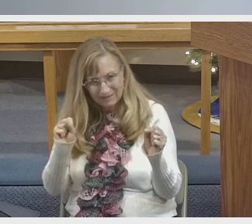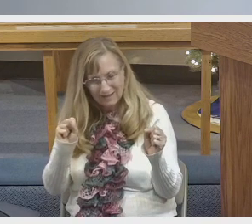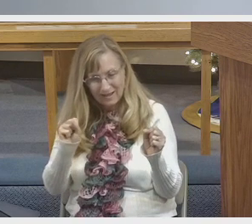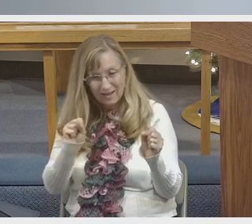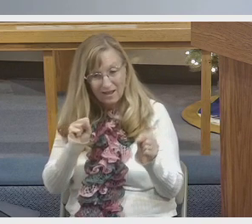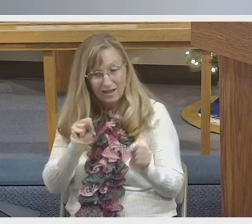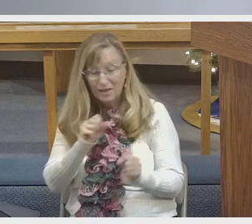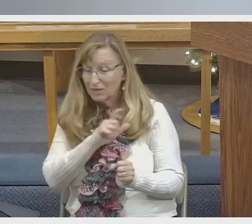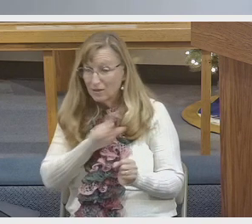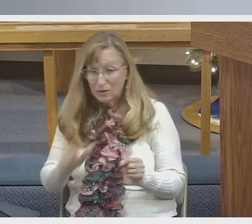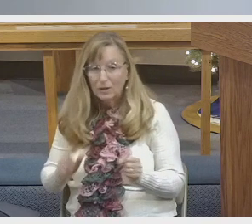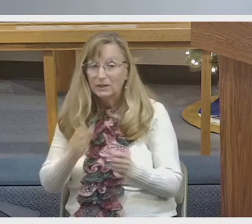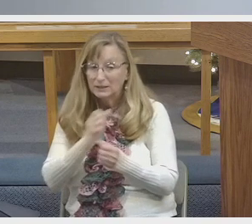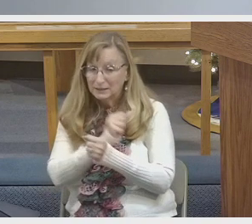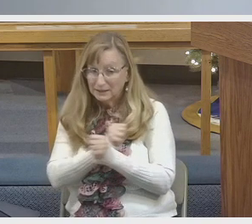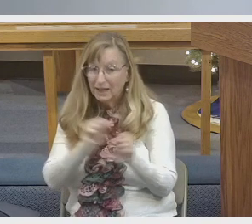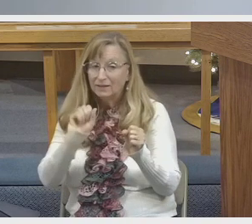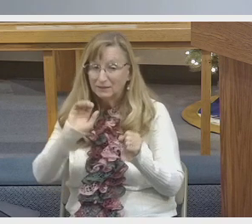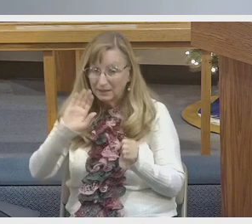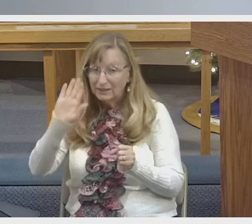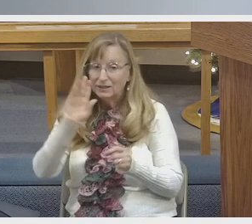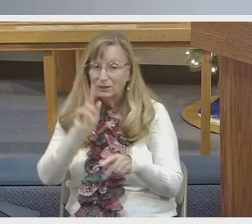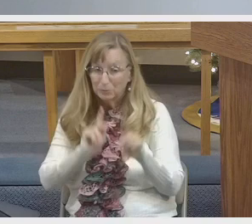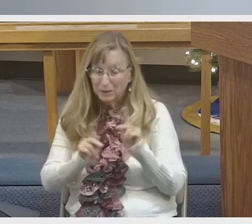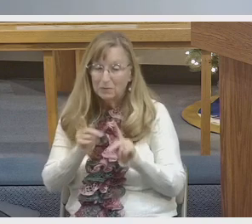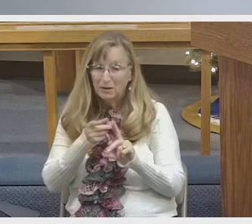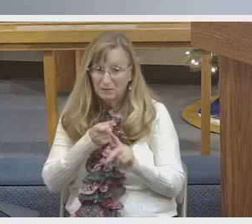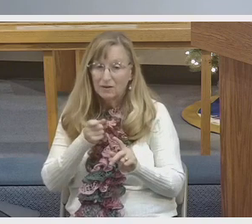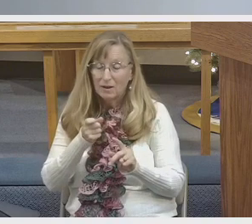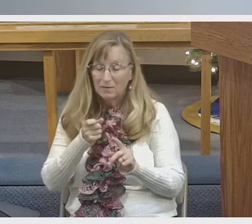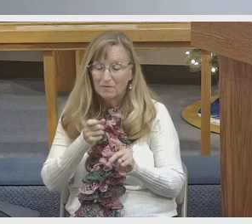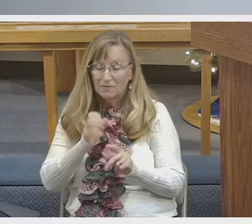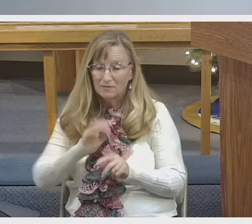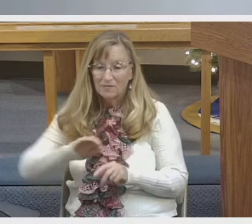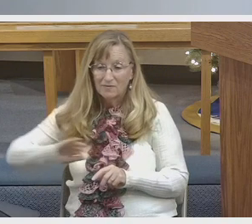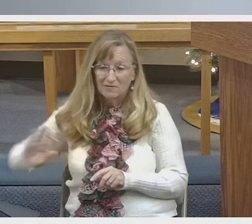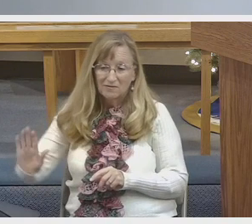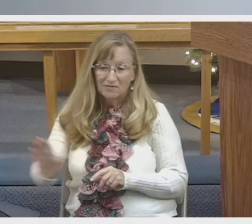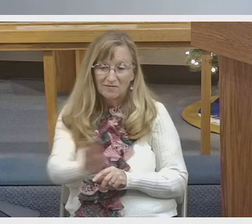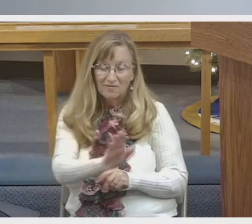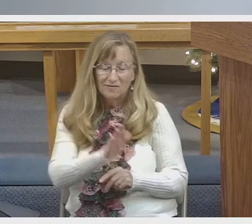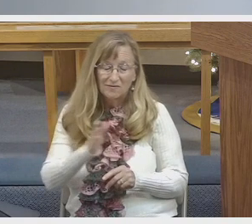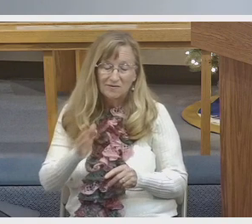saves his people from their sin.